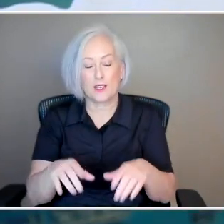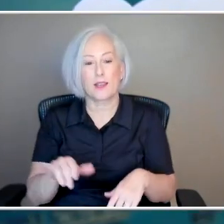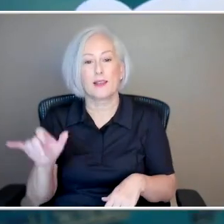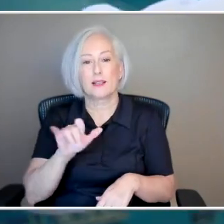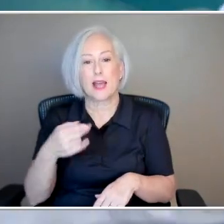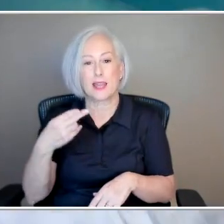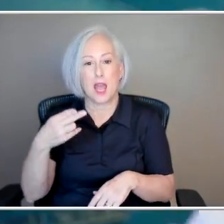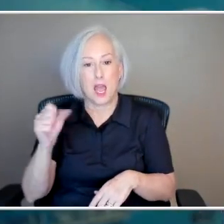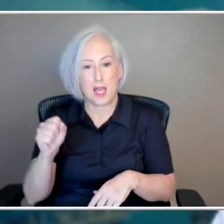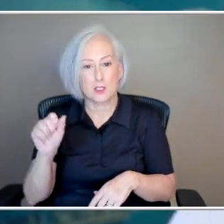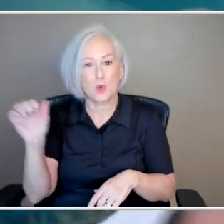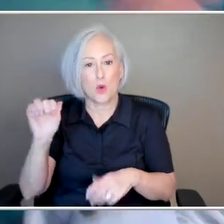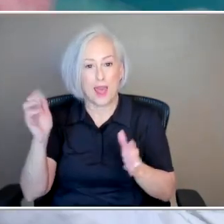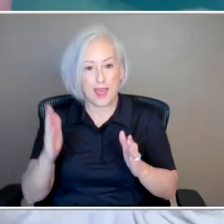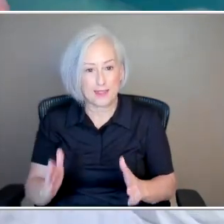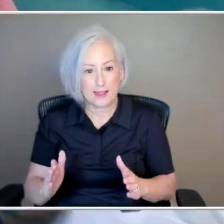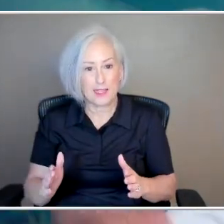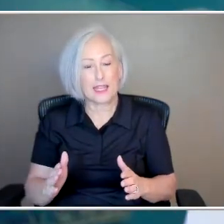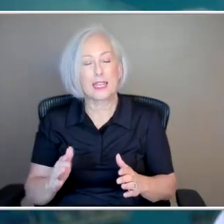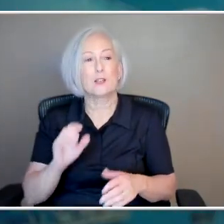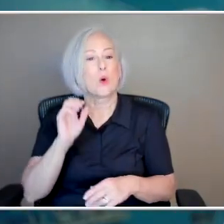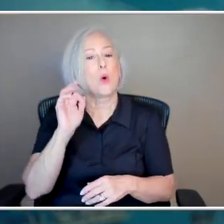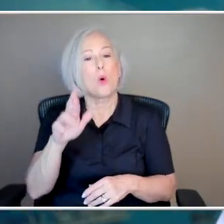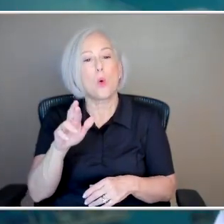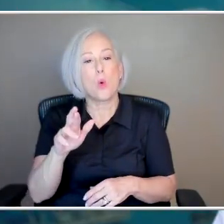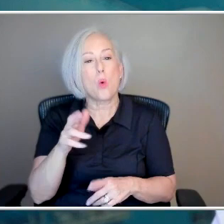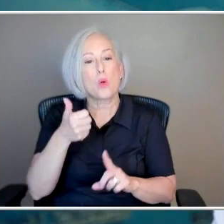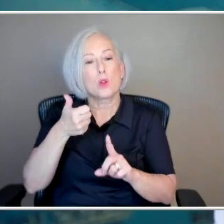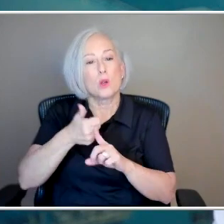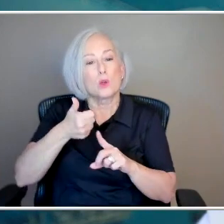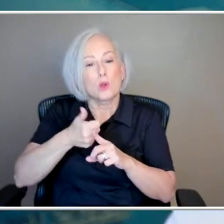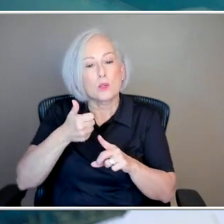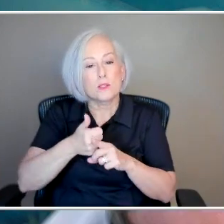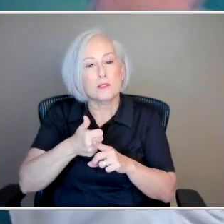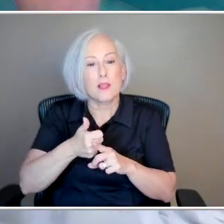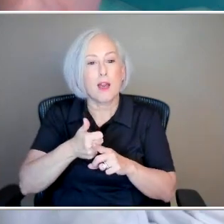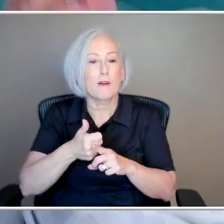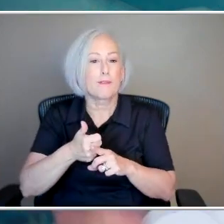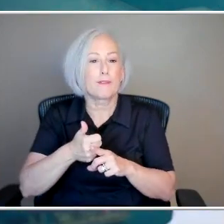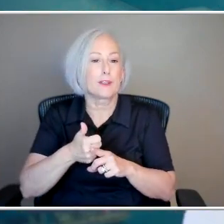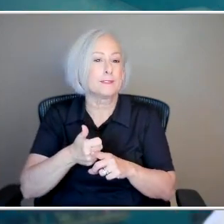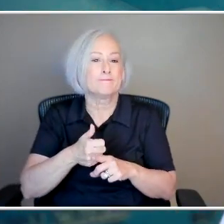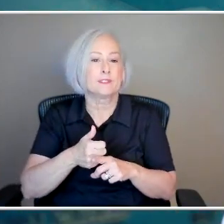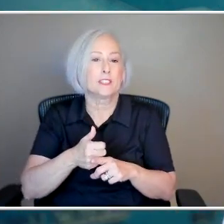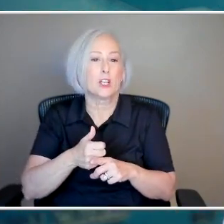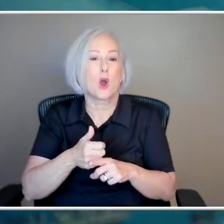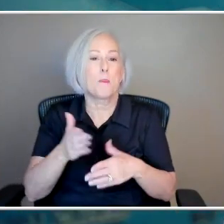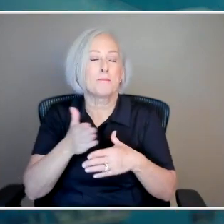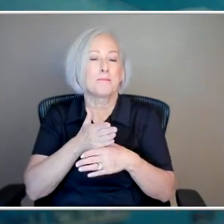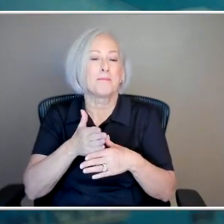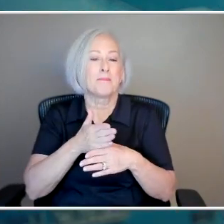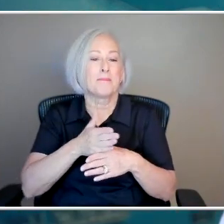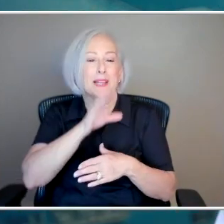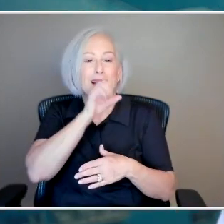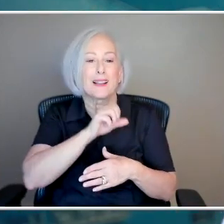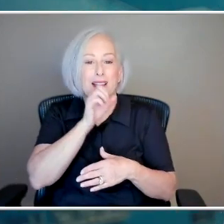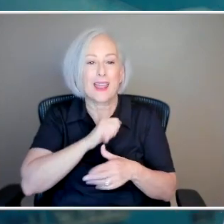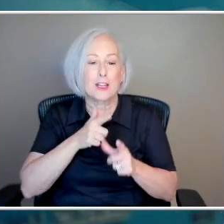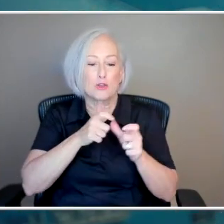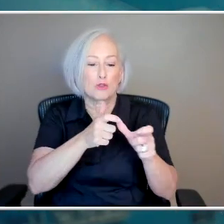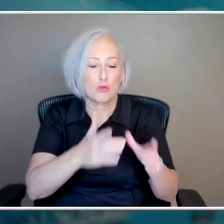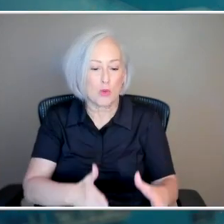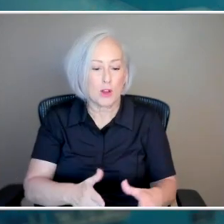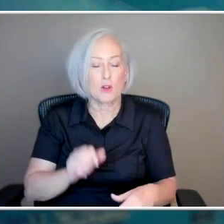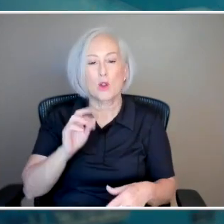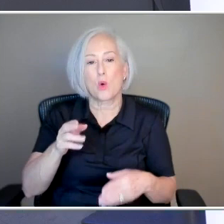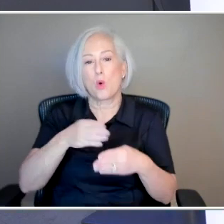both sides of the football athlete, or you're a middle-aged runner, or you're just a weekend warrior that can't do what they want to do, then fixing